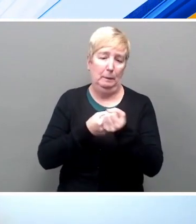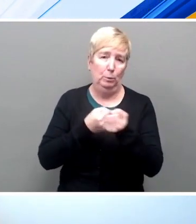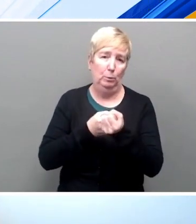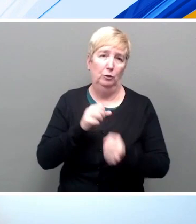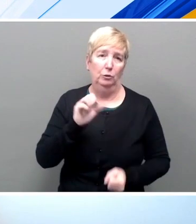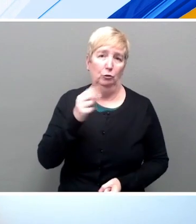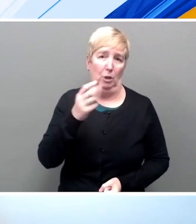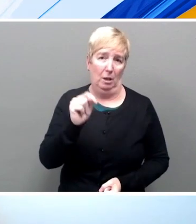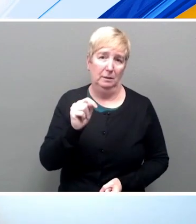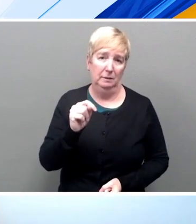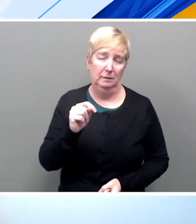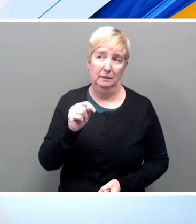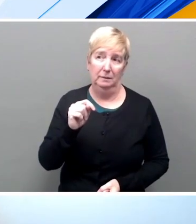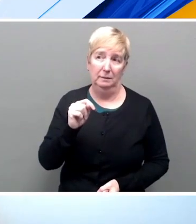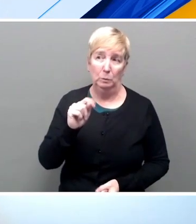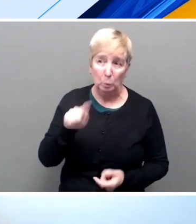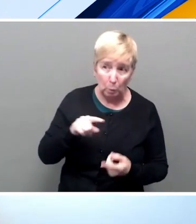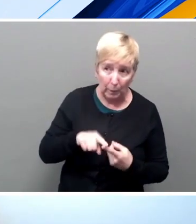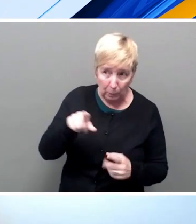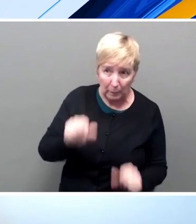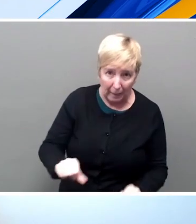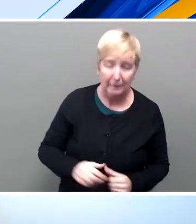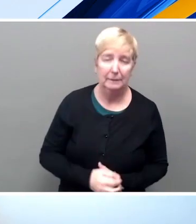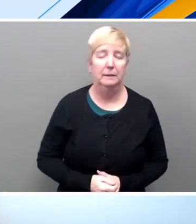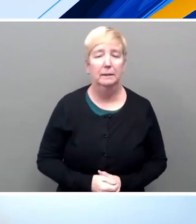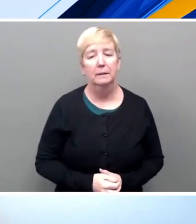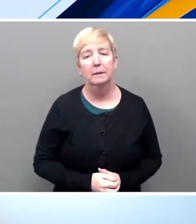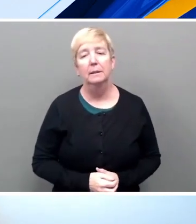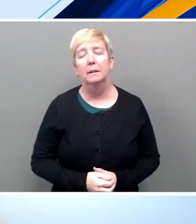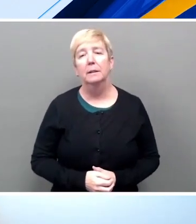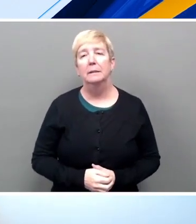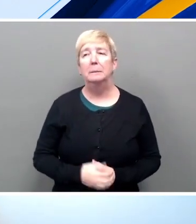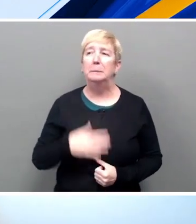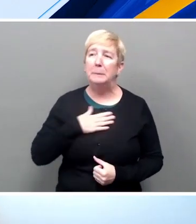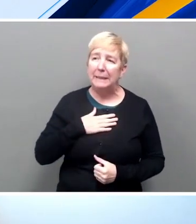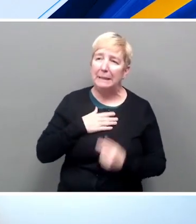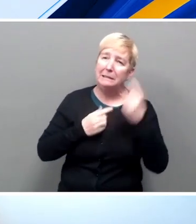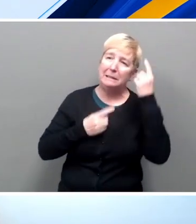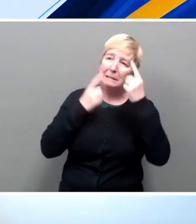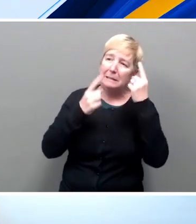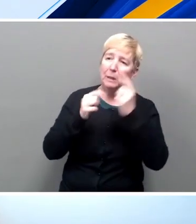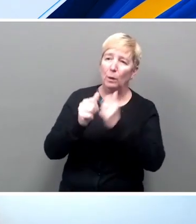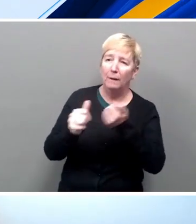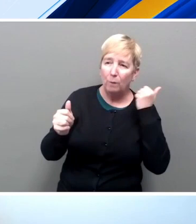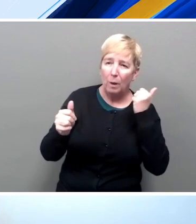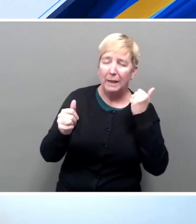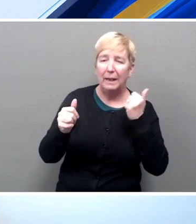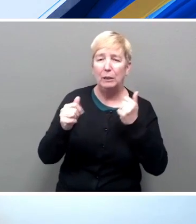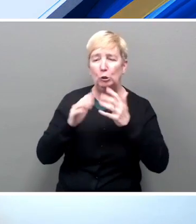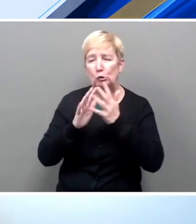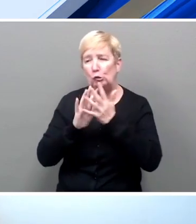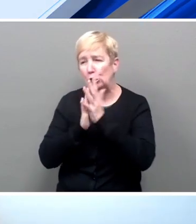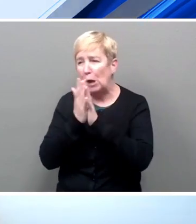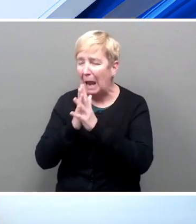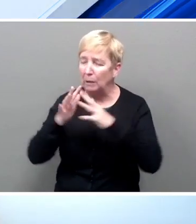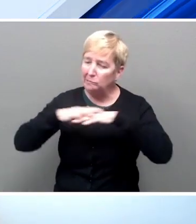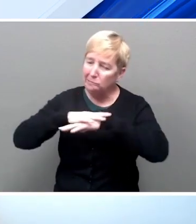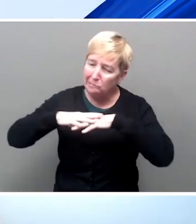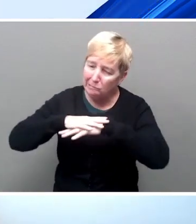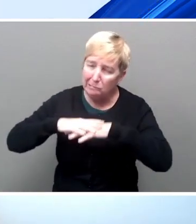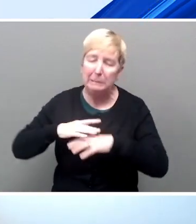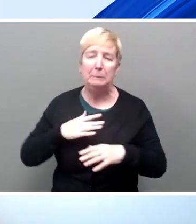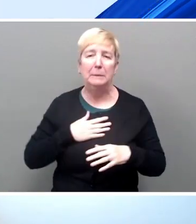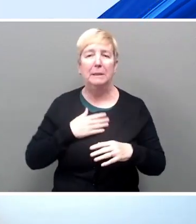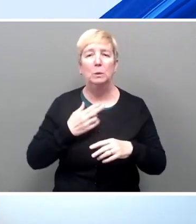you're eligible as soon as possible. Think about avoiding crowds, poorly ventilated places, wear a well-fitted